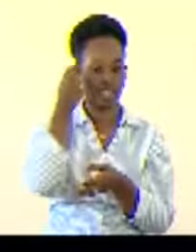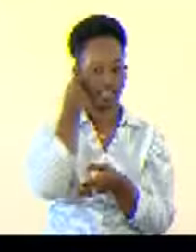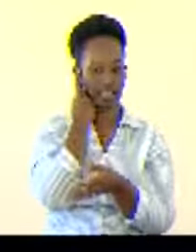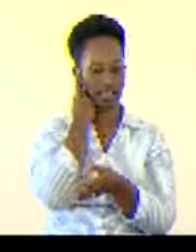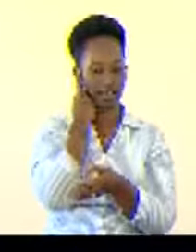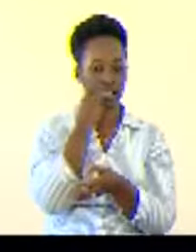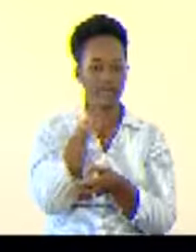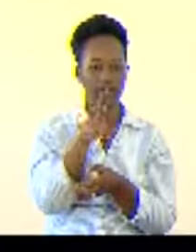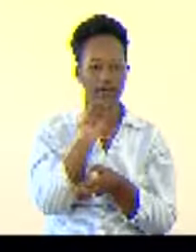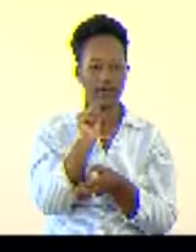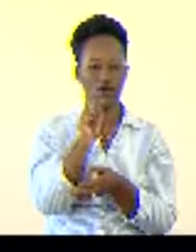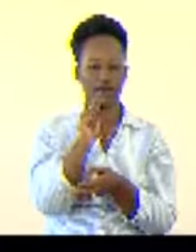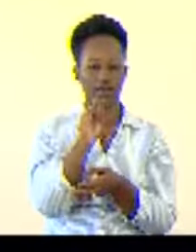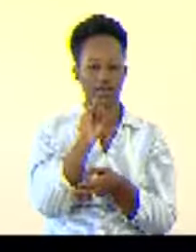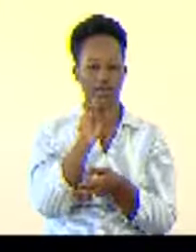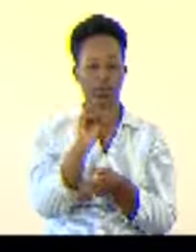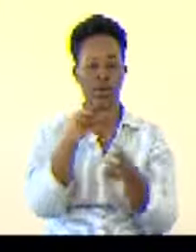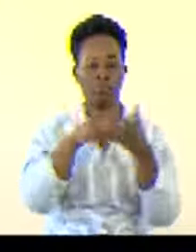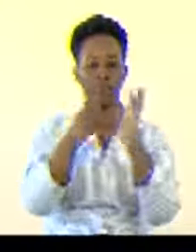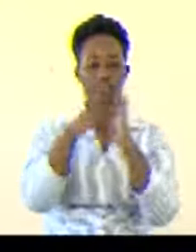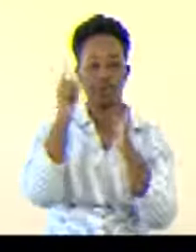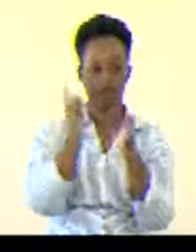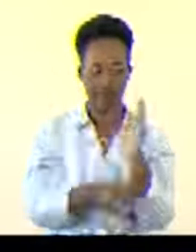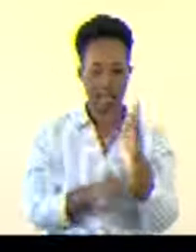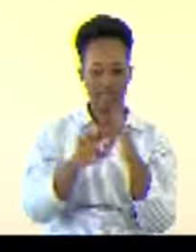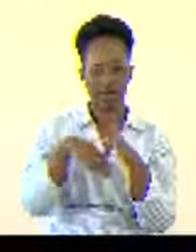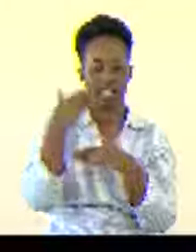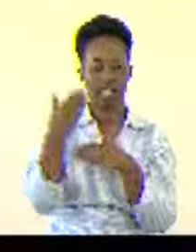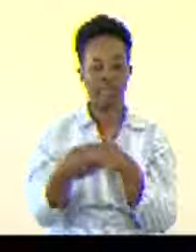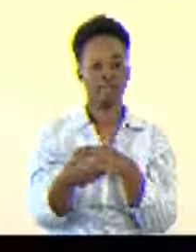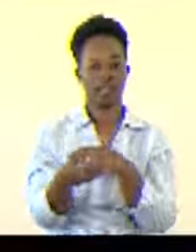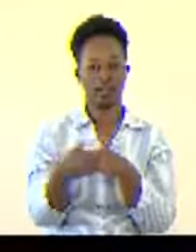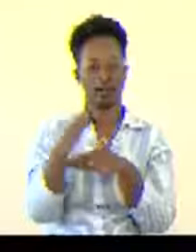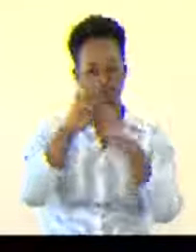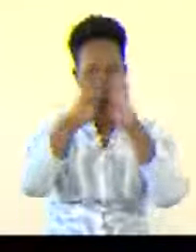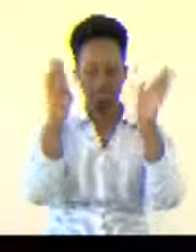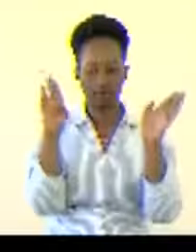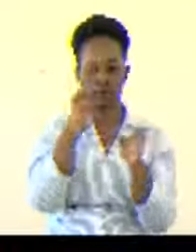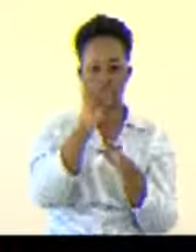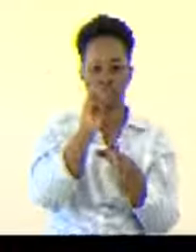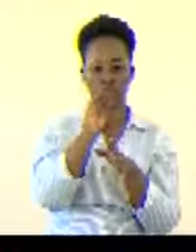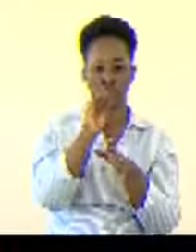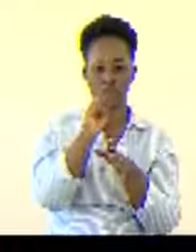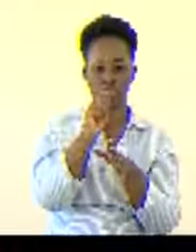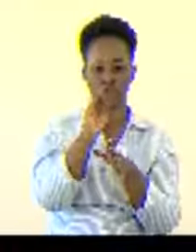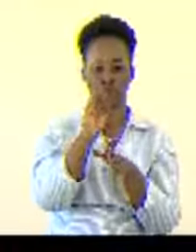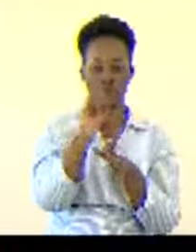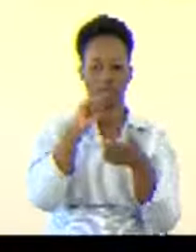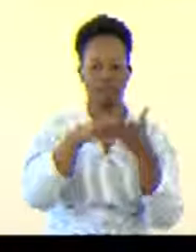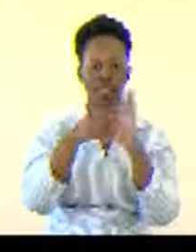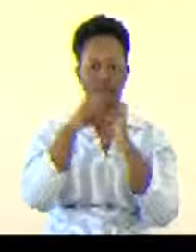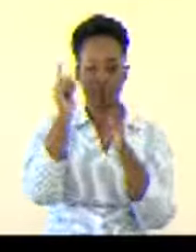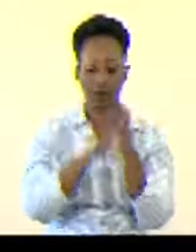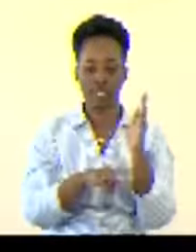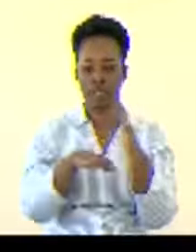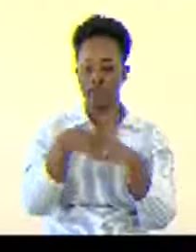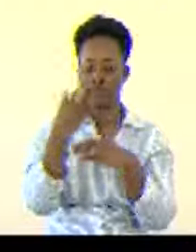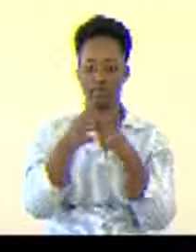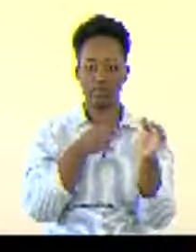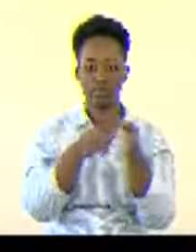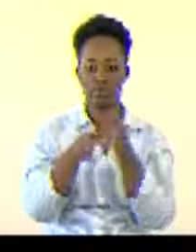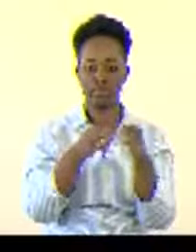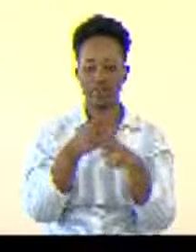ratio, what is a ratio. Then, after knowing what a ratio is, then you shall be able to interpret